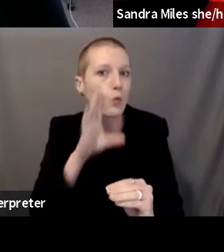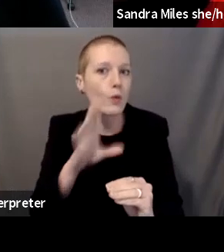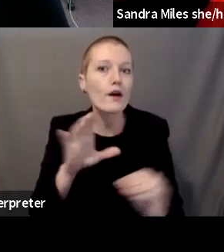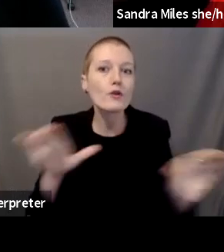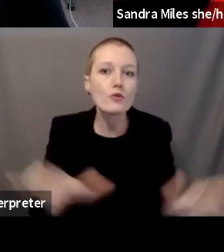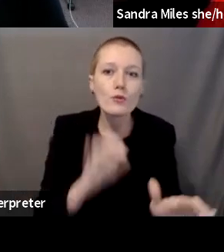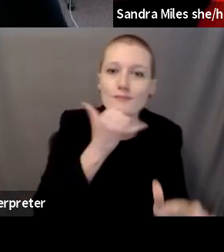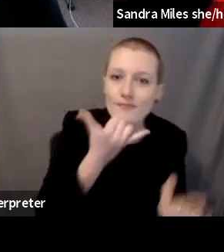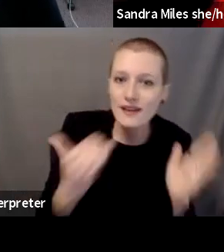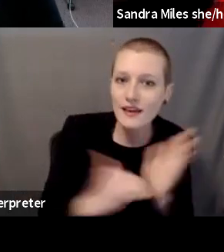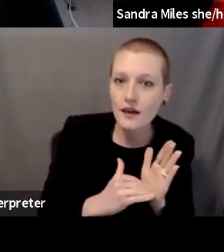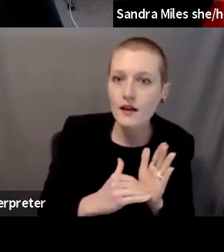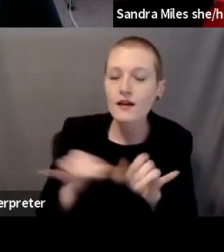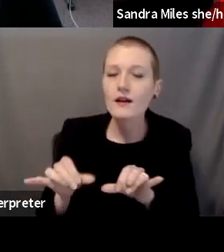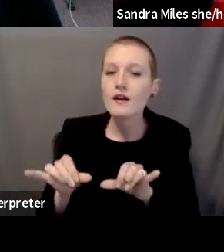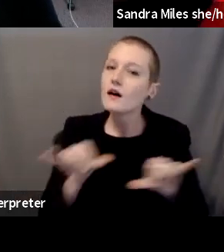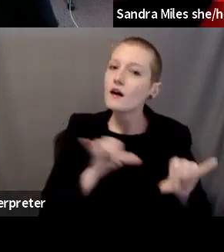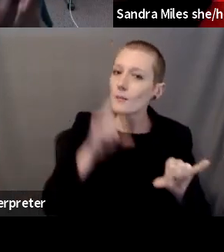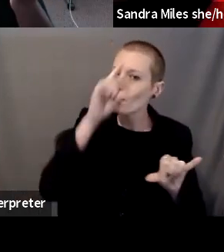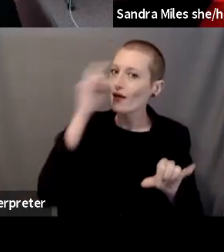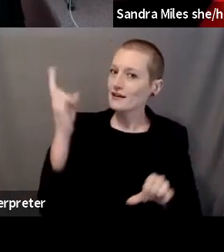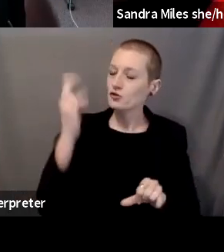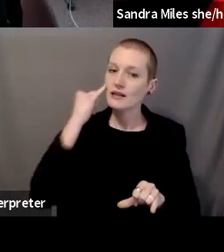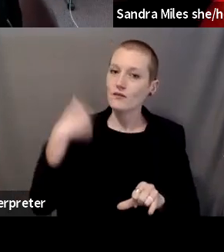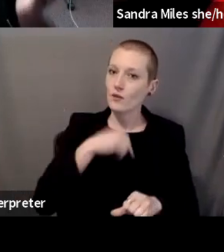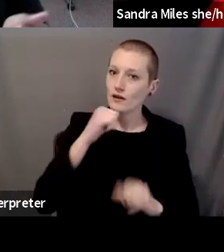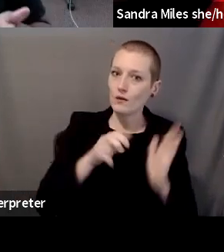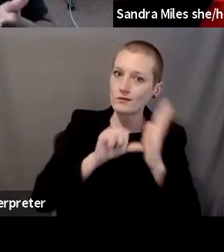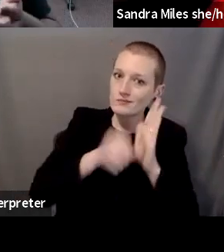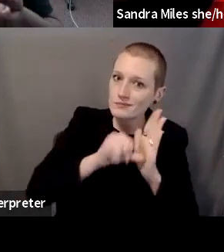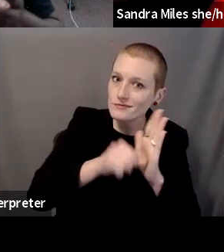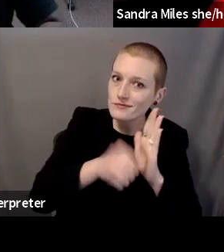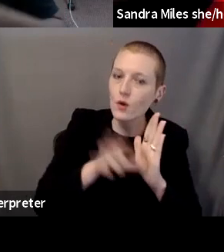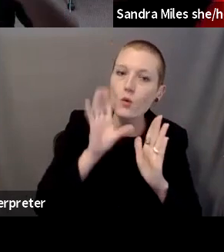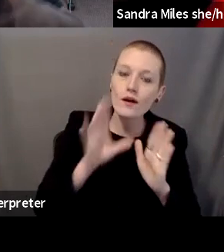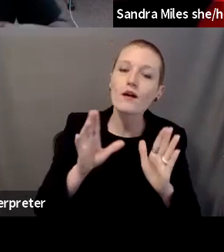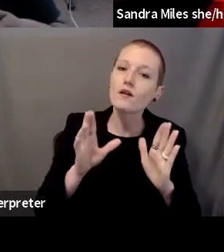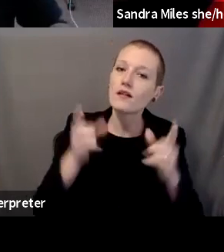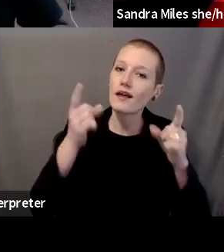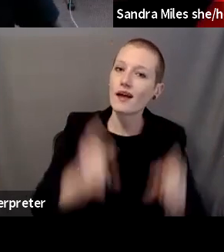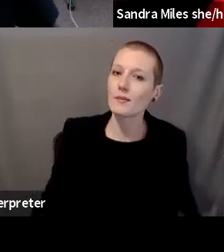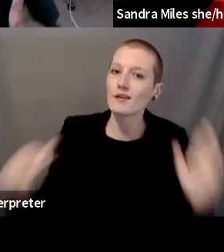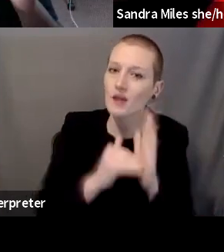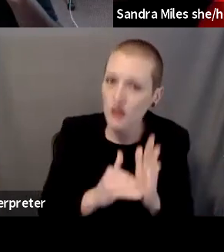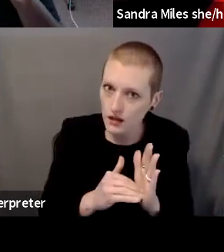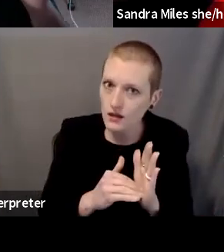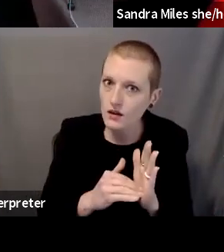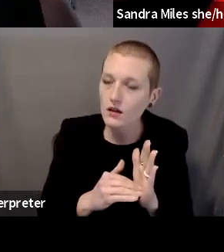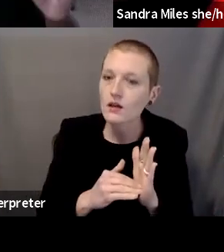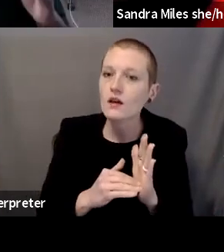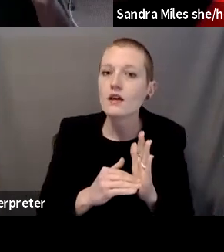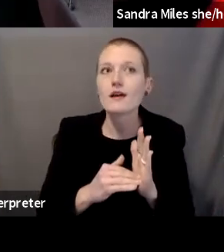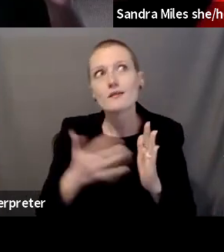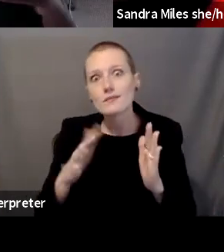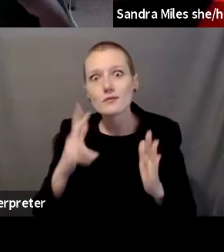stuff, it's going to repeat itself. And you kind of almost see it repeating itself. It's like, we're still going, there's every so often, there's